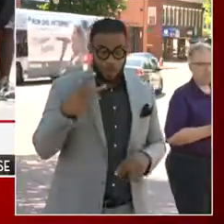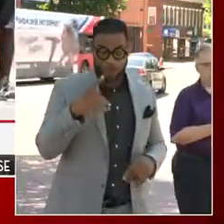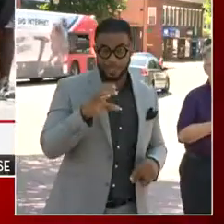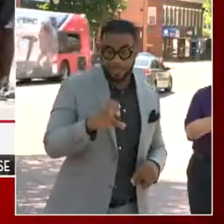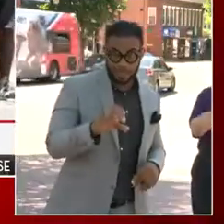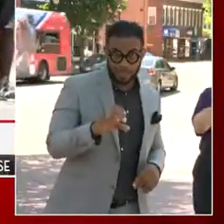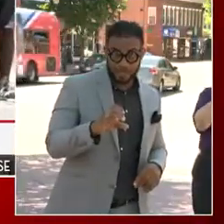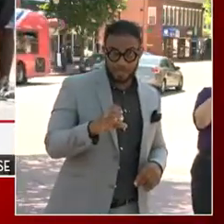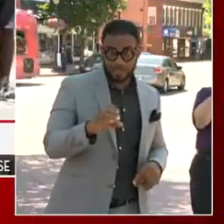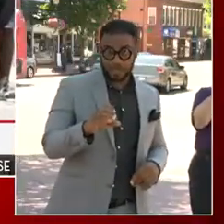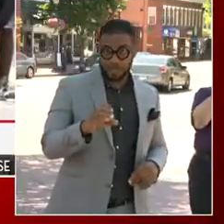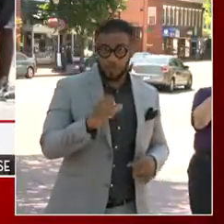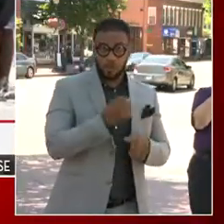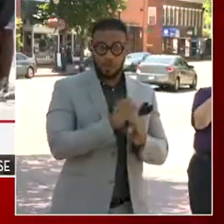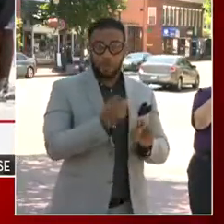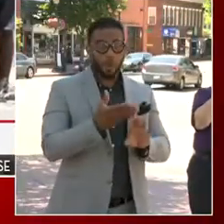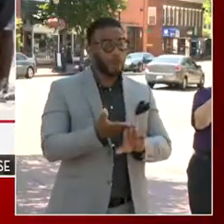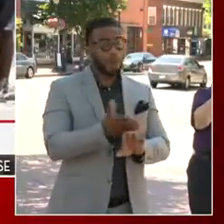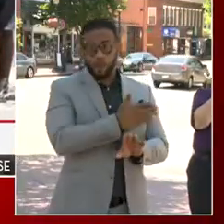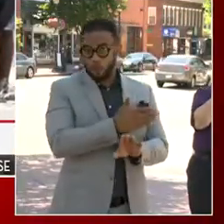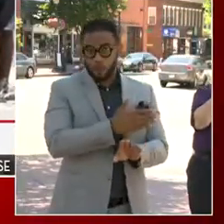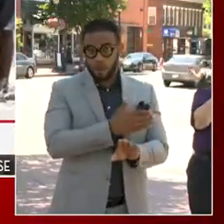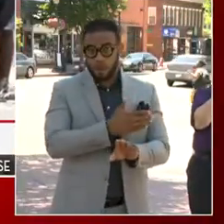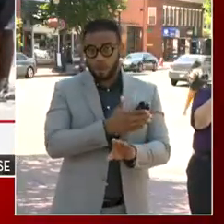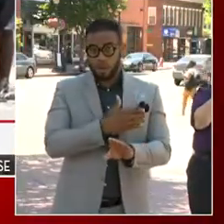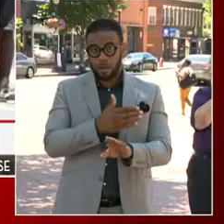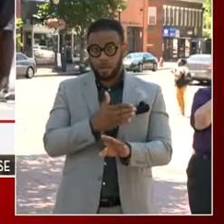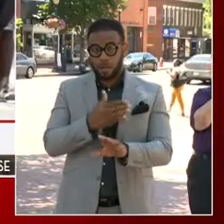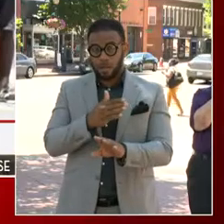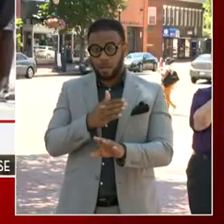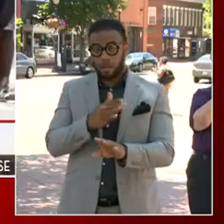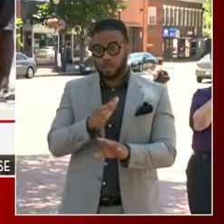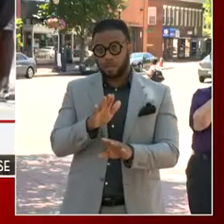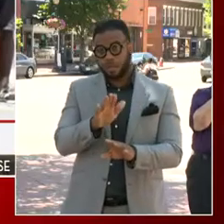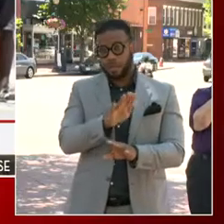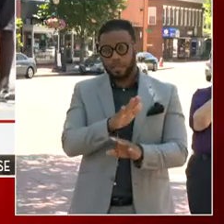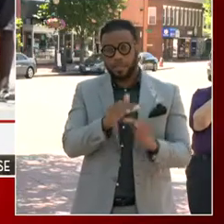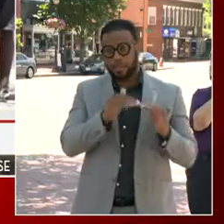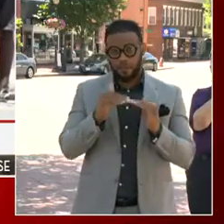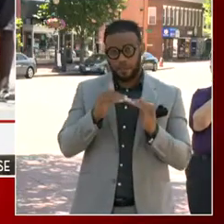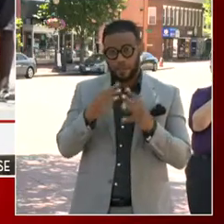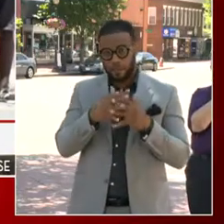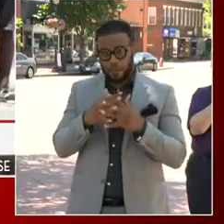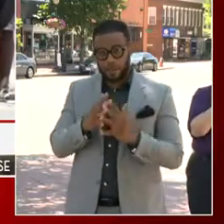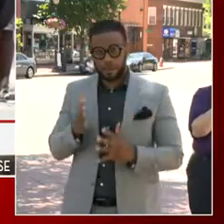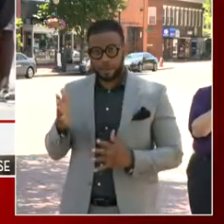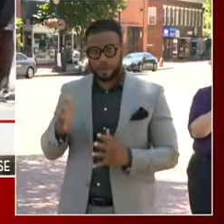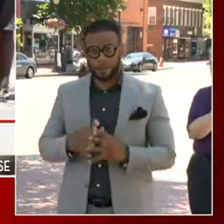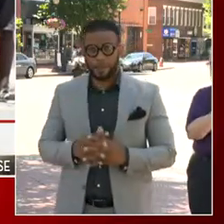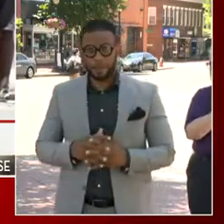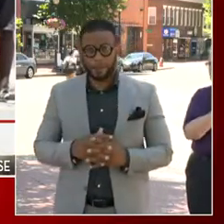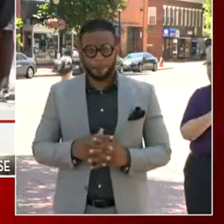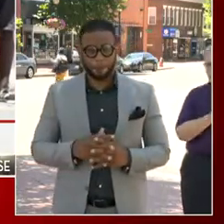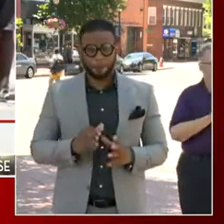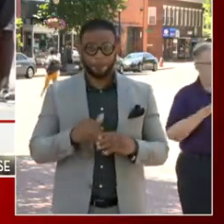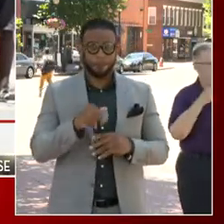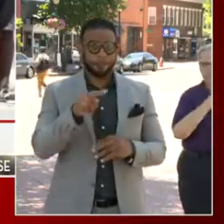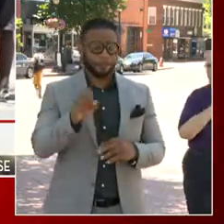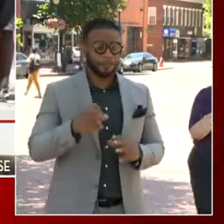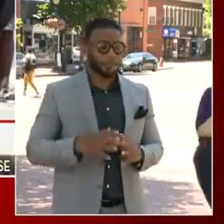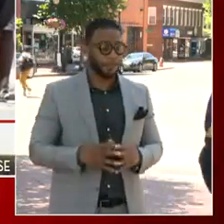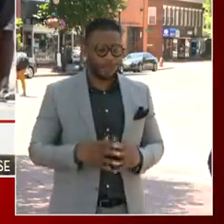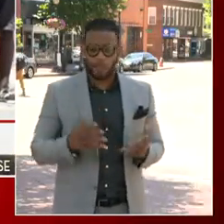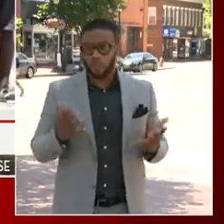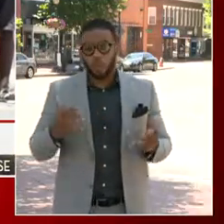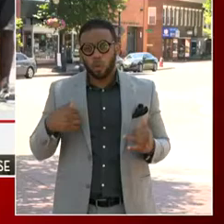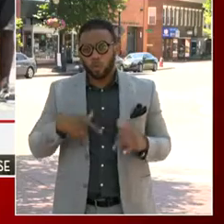Washington, D.C. were freed before their fellow Americans in the United States.